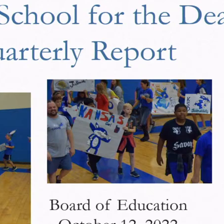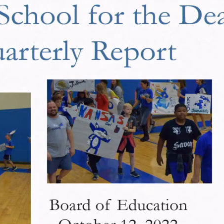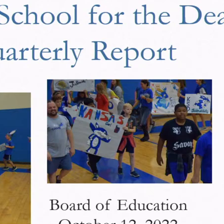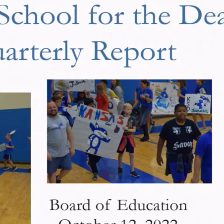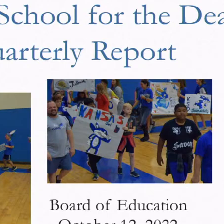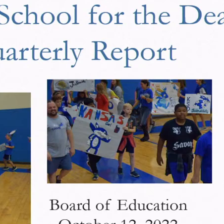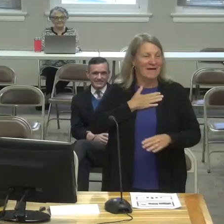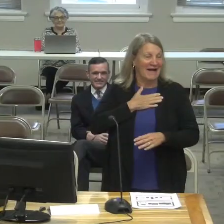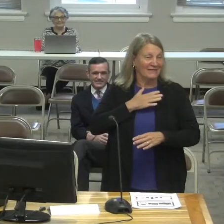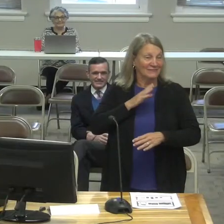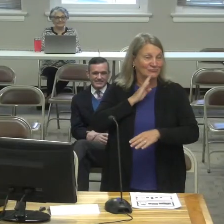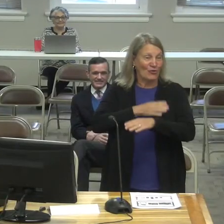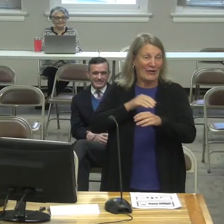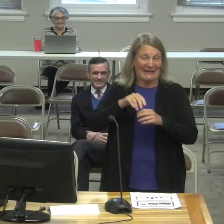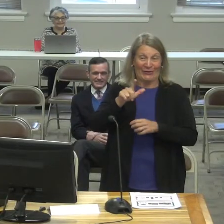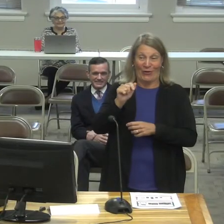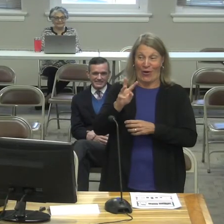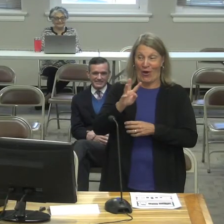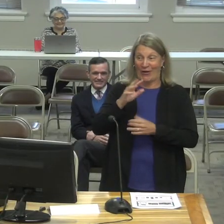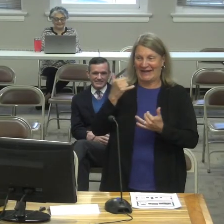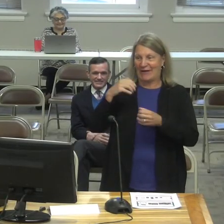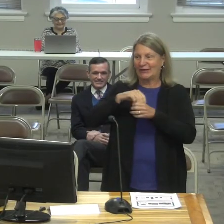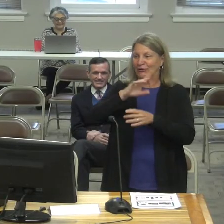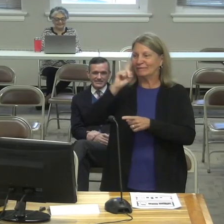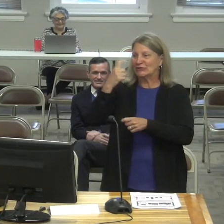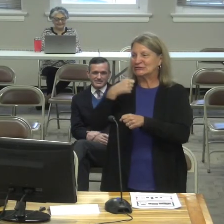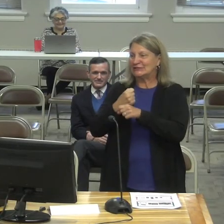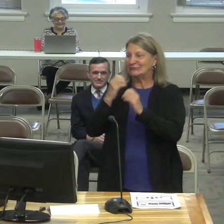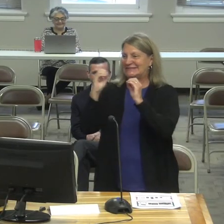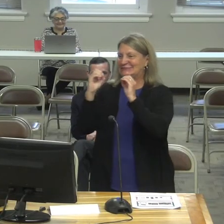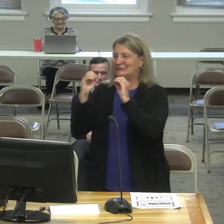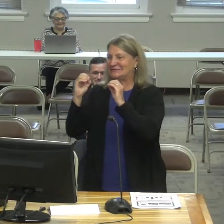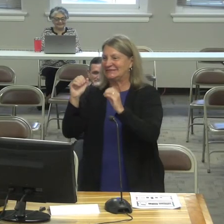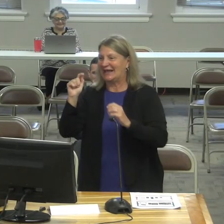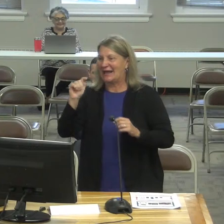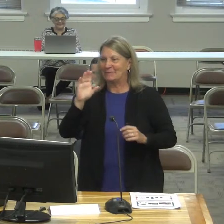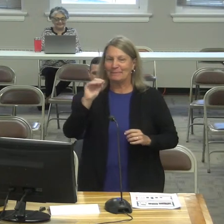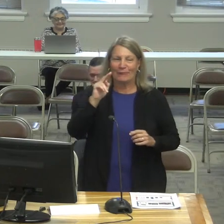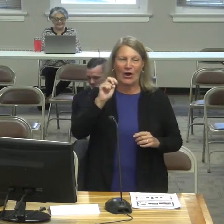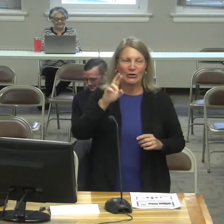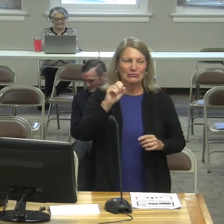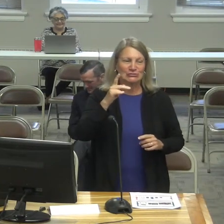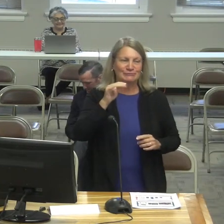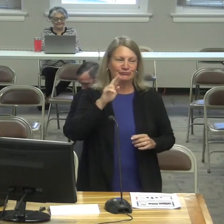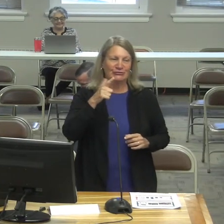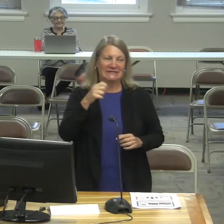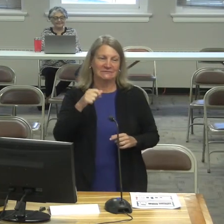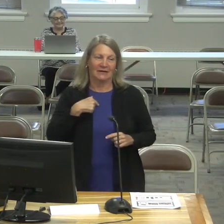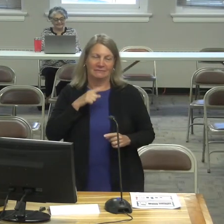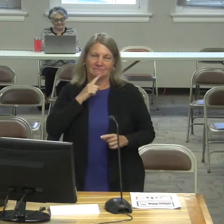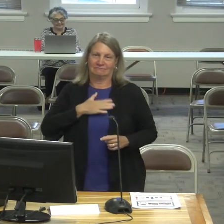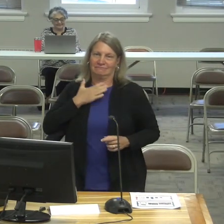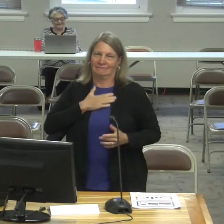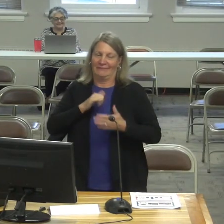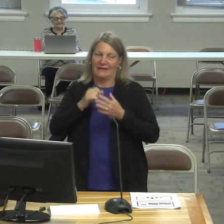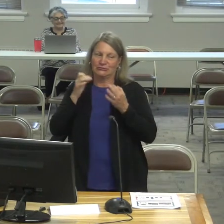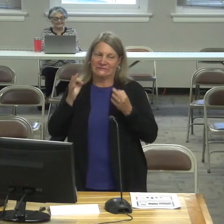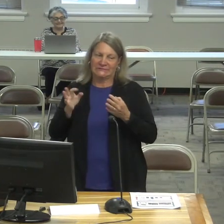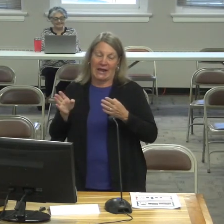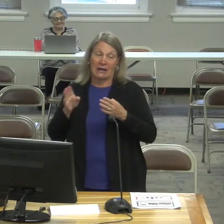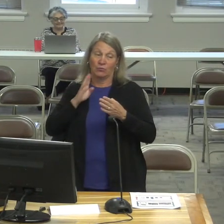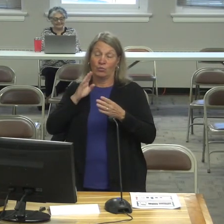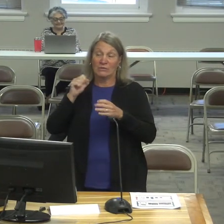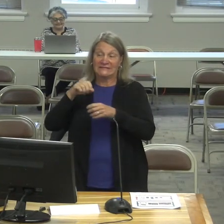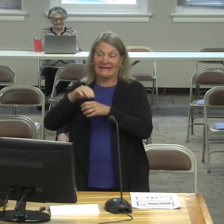in listening to the Kansas teacher of the year I was reflecting about my daughter-in-law is currently in her first year teaching at Bonner Springs